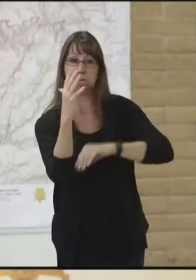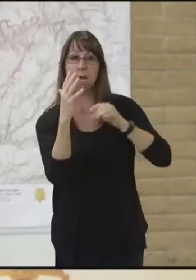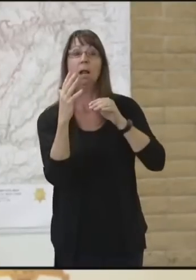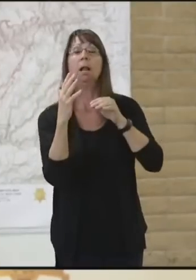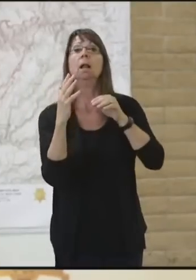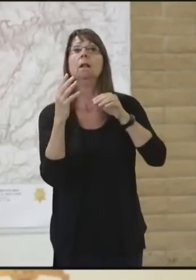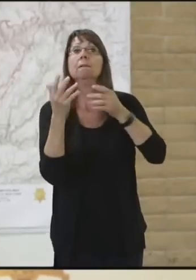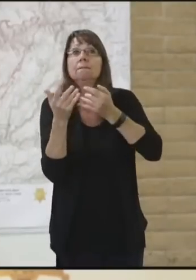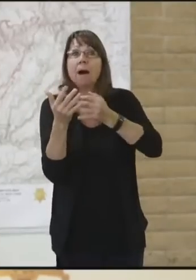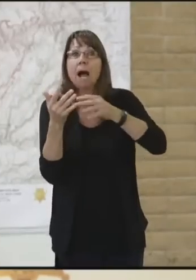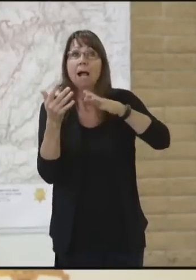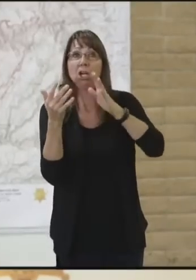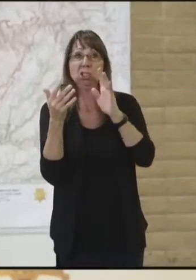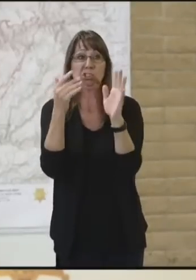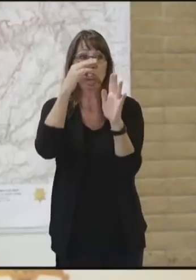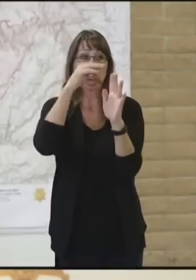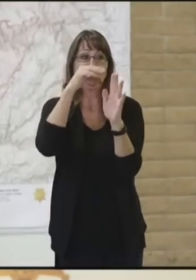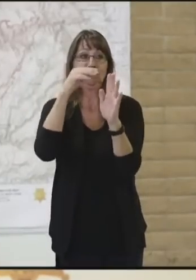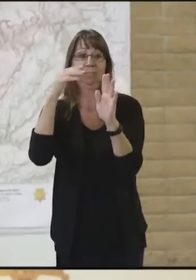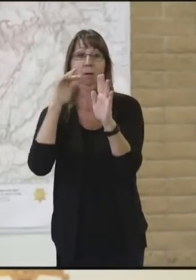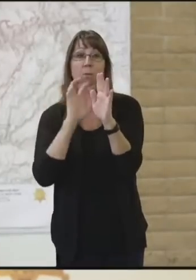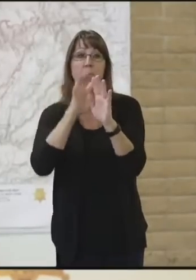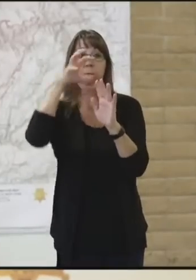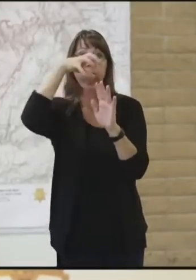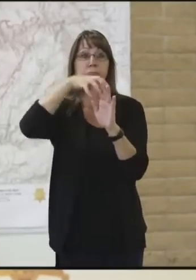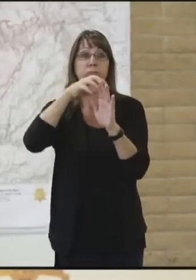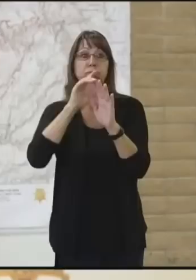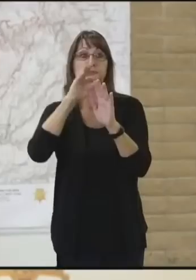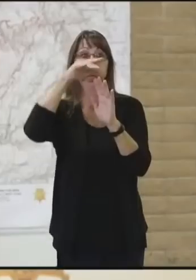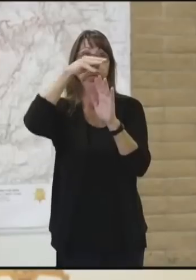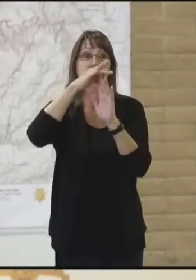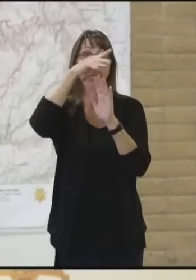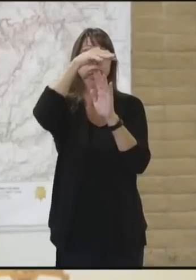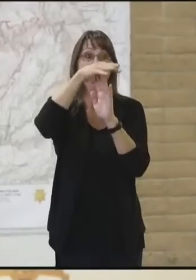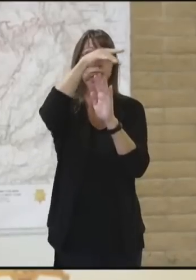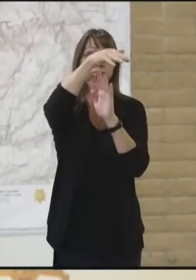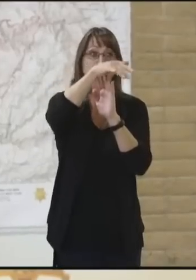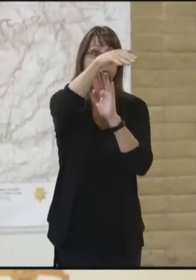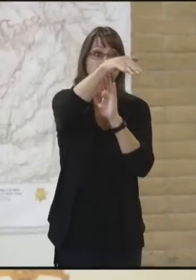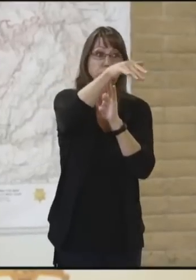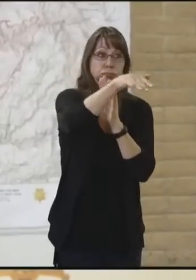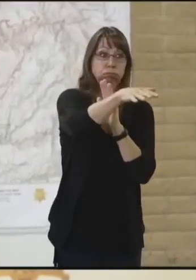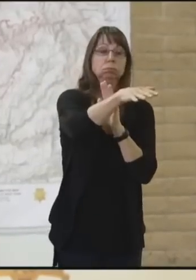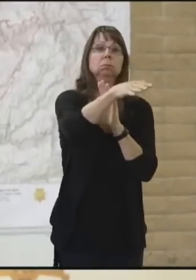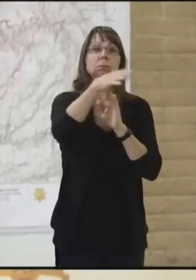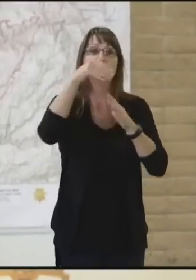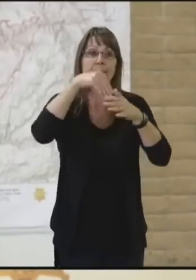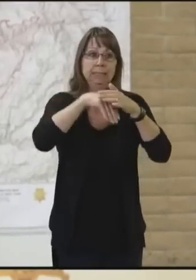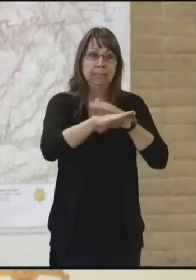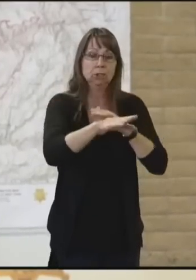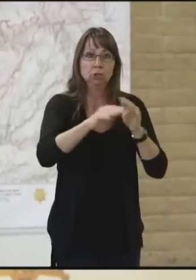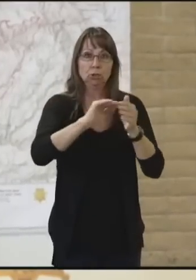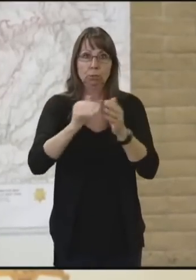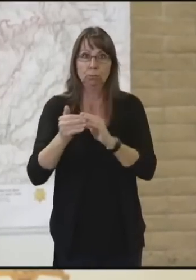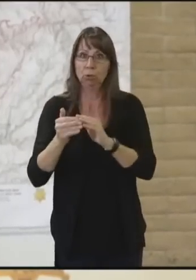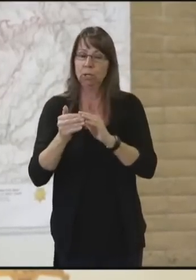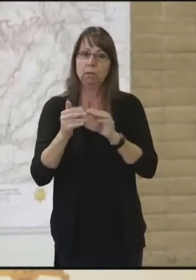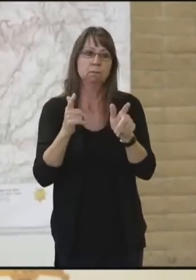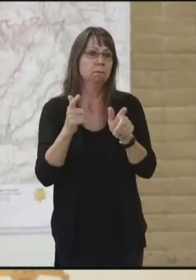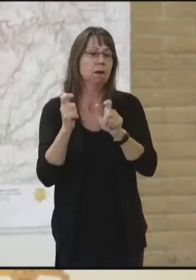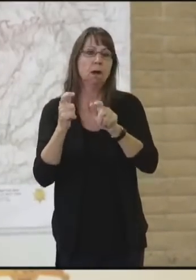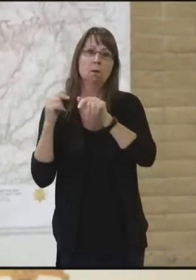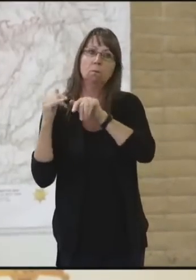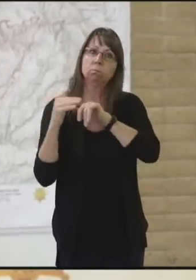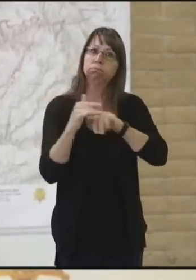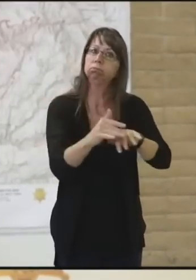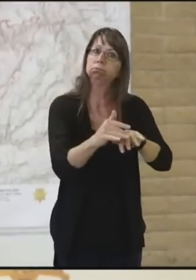directly, and as it moved through those communities, it made a run like we have described that's